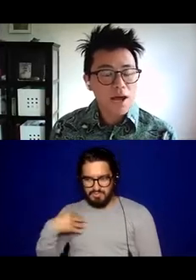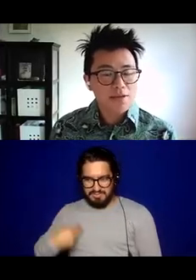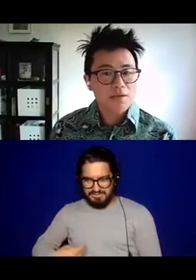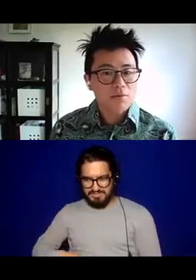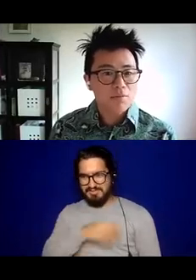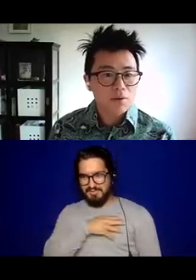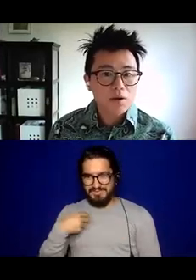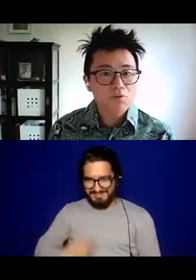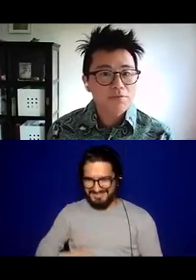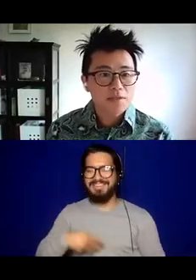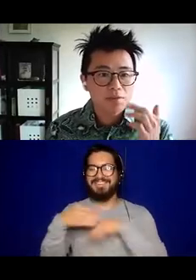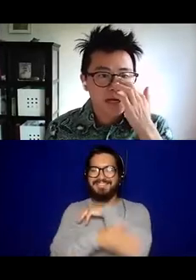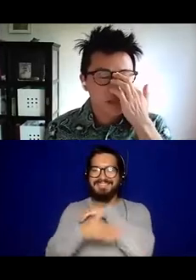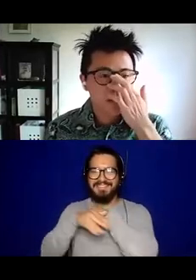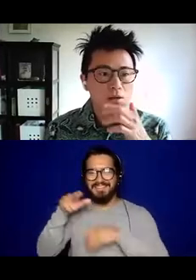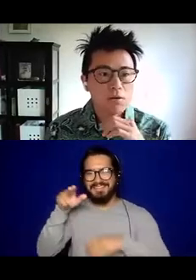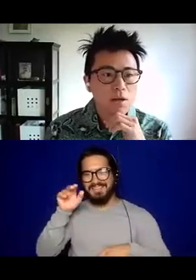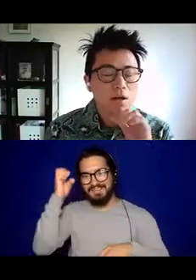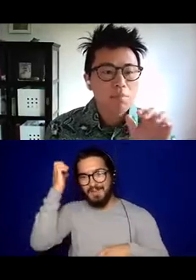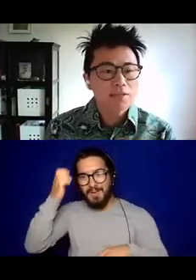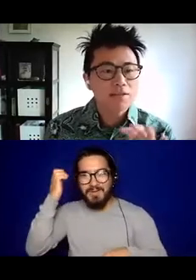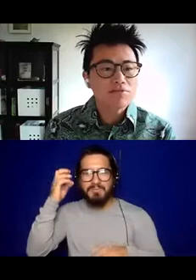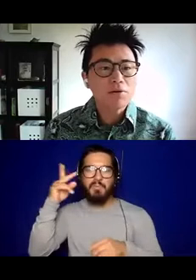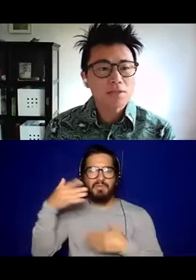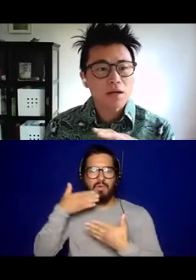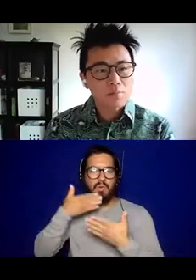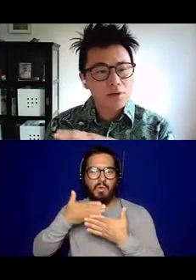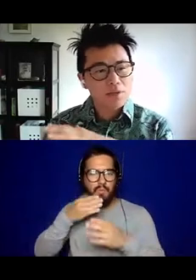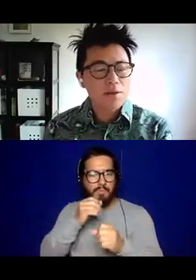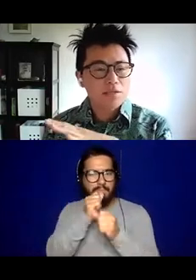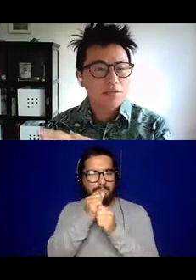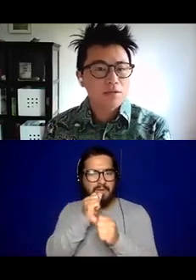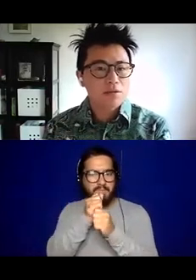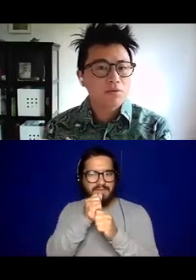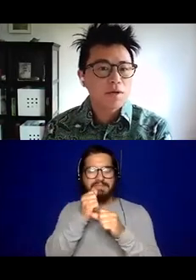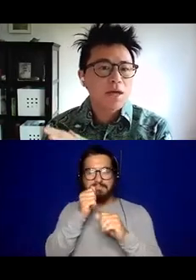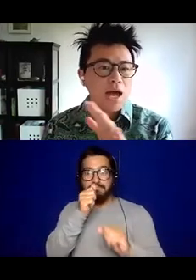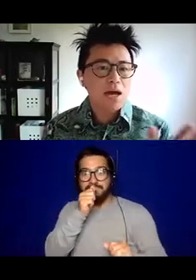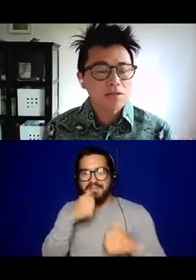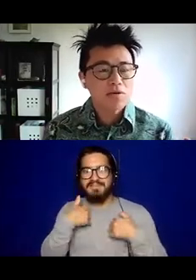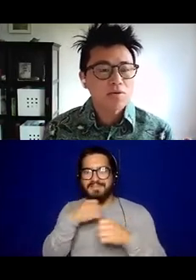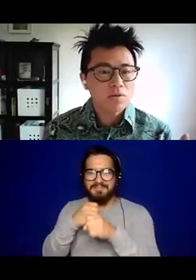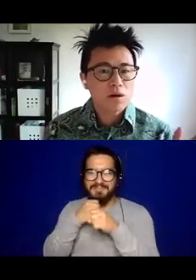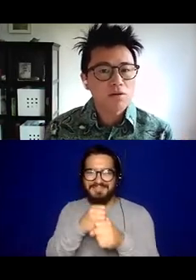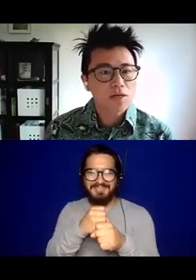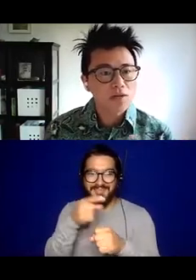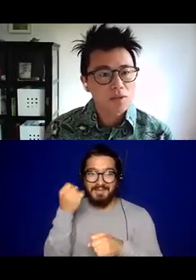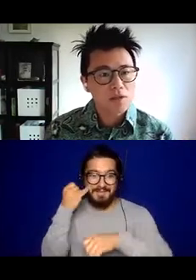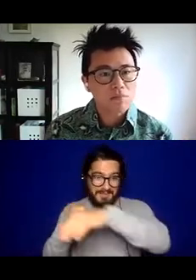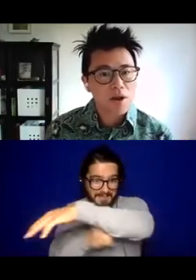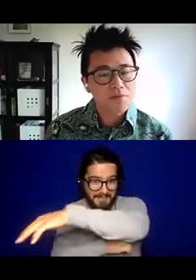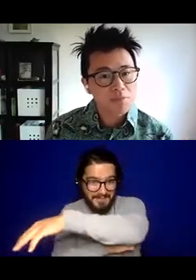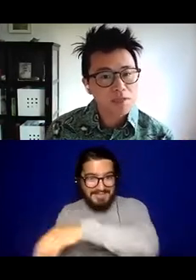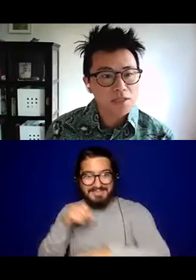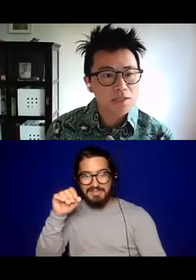EU has good privacy protection. So by default, a company that's based in the EU has to agree to